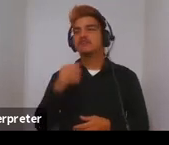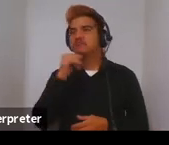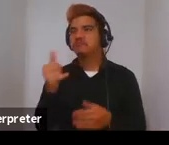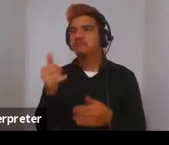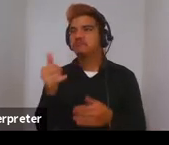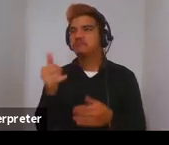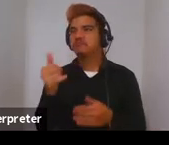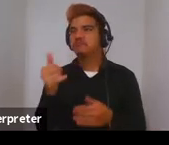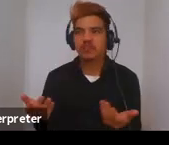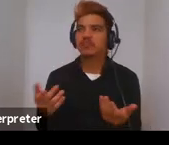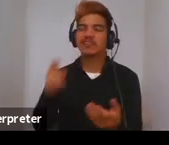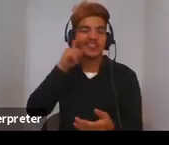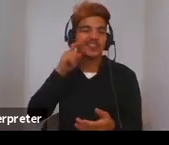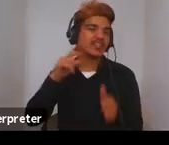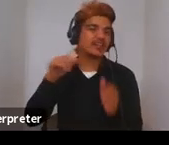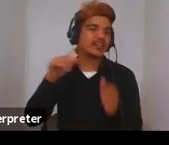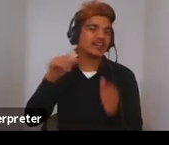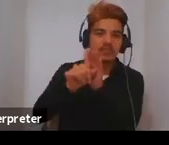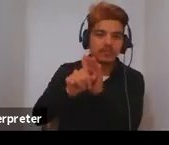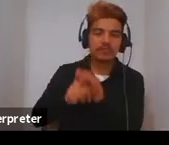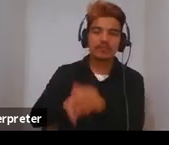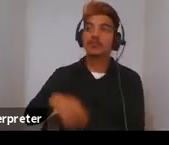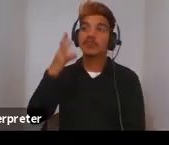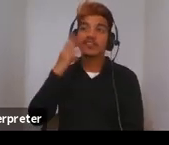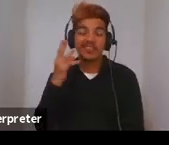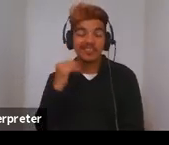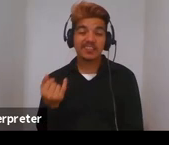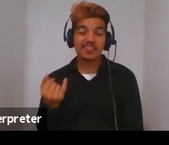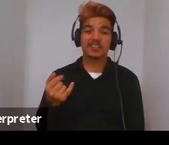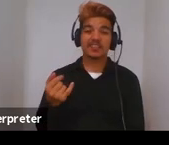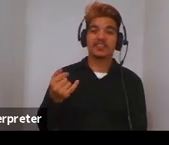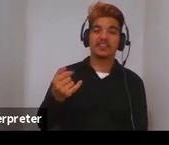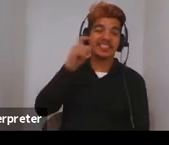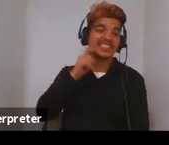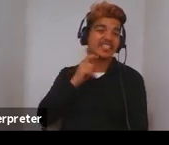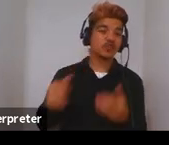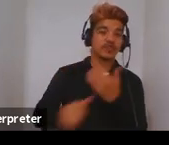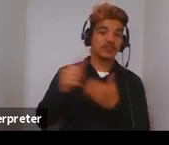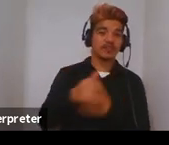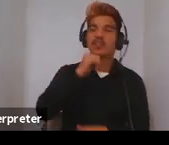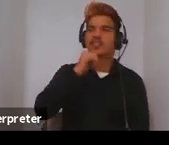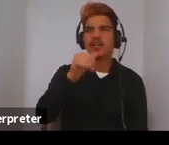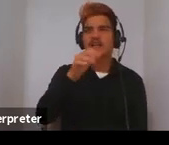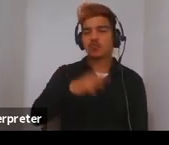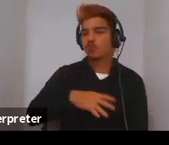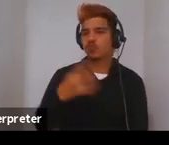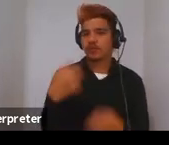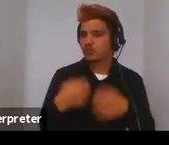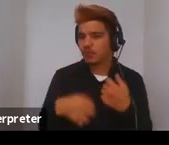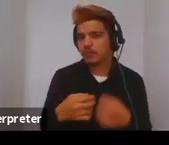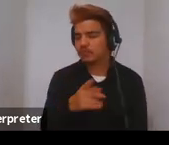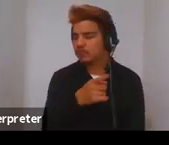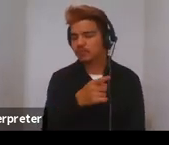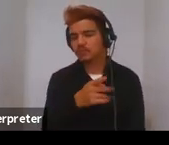they gender identify, experience sexual violence. This is not just a woman's issue. There